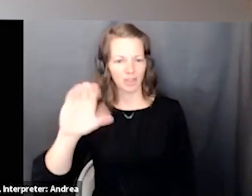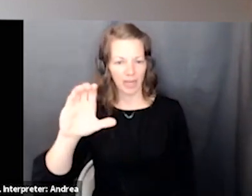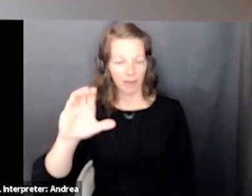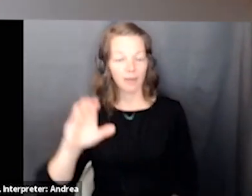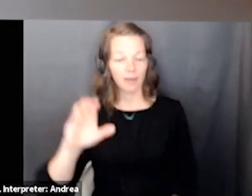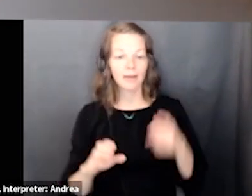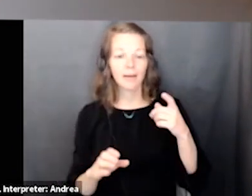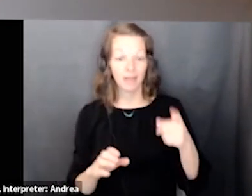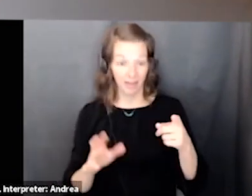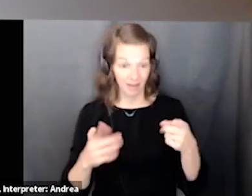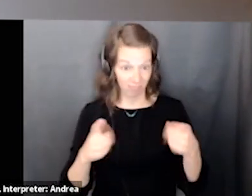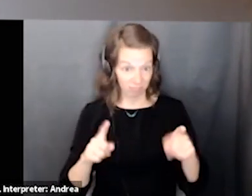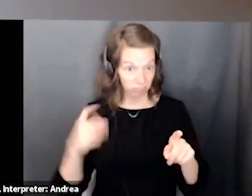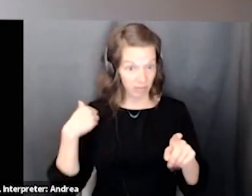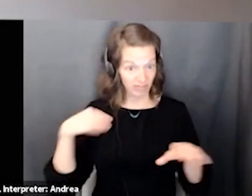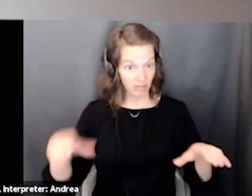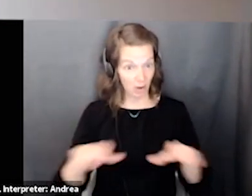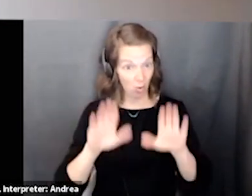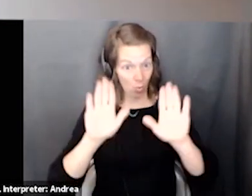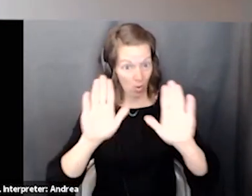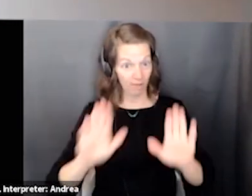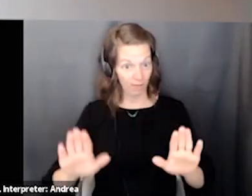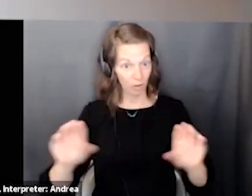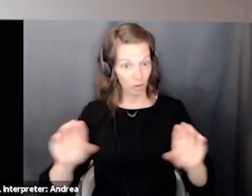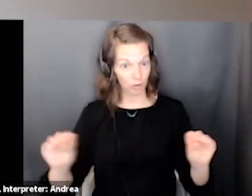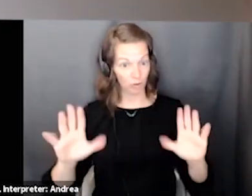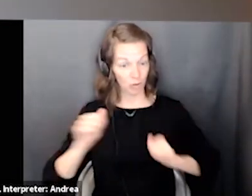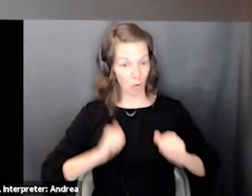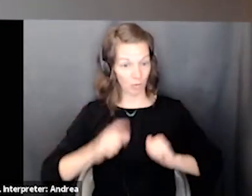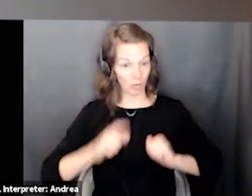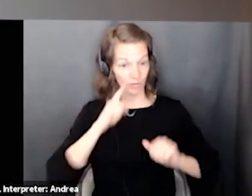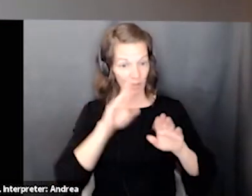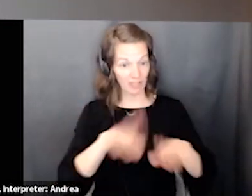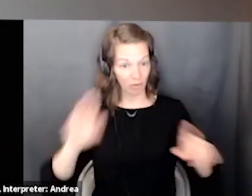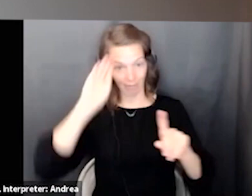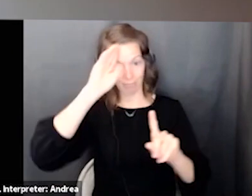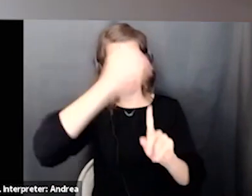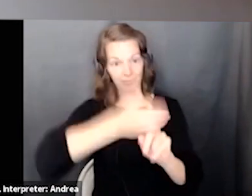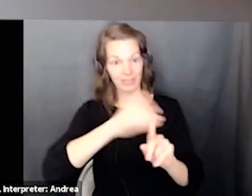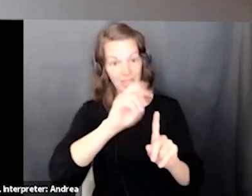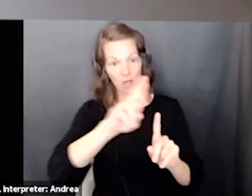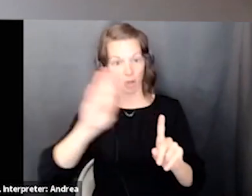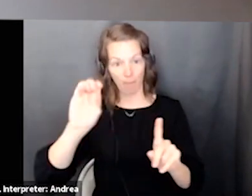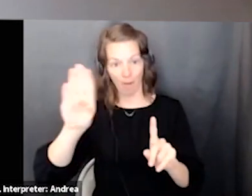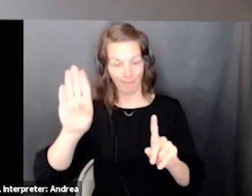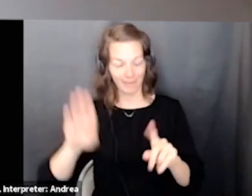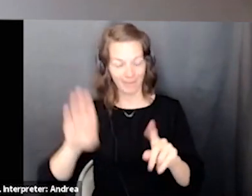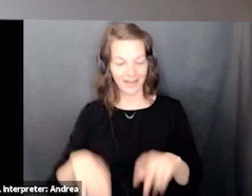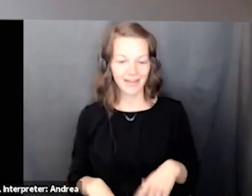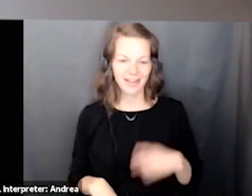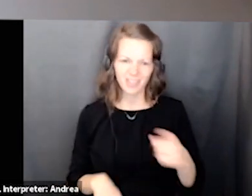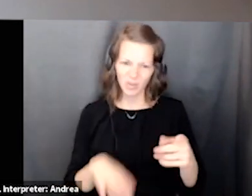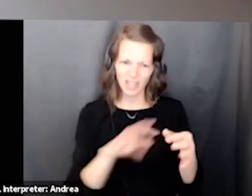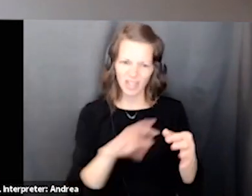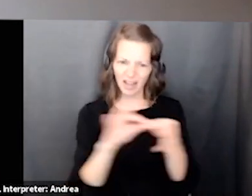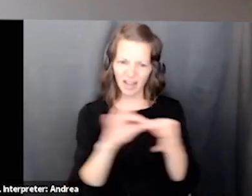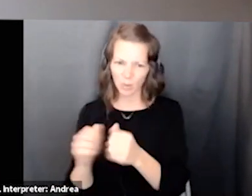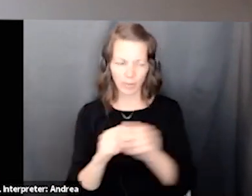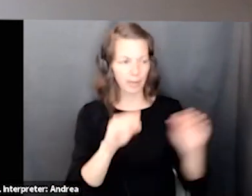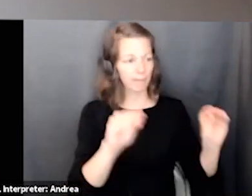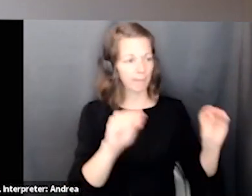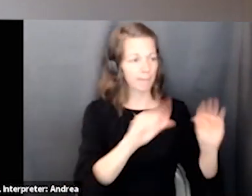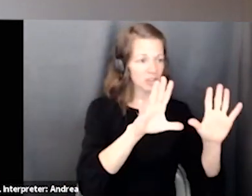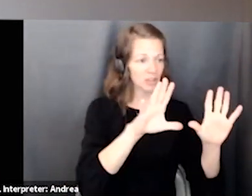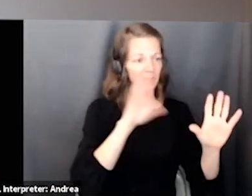to have in the past put on wonderful shows for children under the guise of Dr. Bob. Do you see a connection between magic and